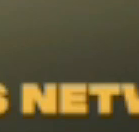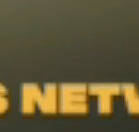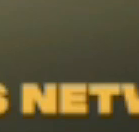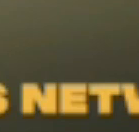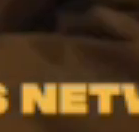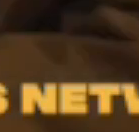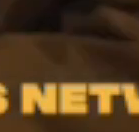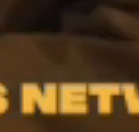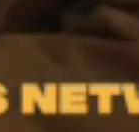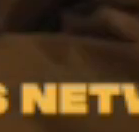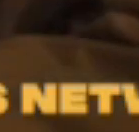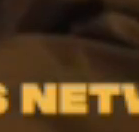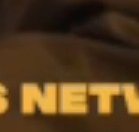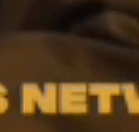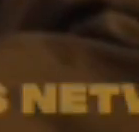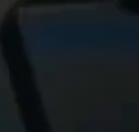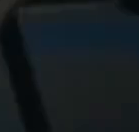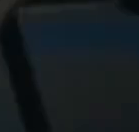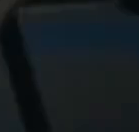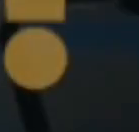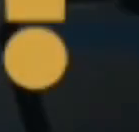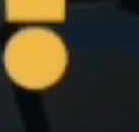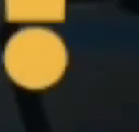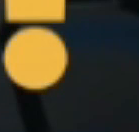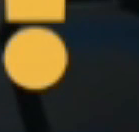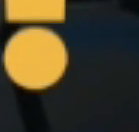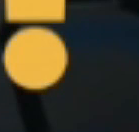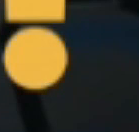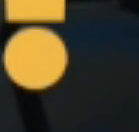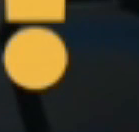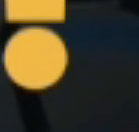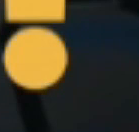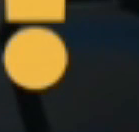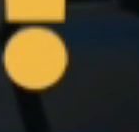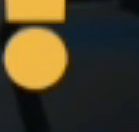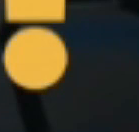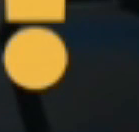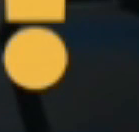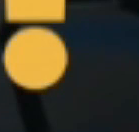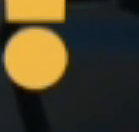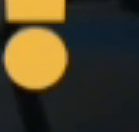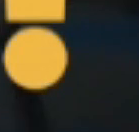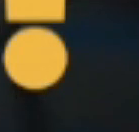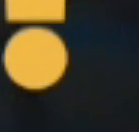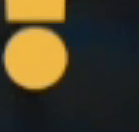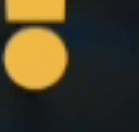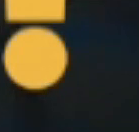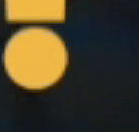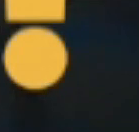I'm excited. How about you? Arthur H. Bodie Jr. It's only with growth.